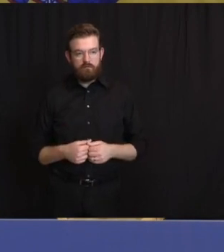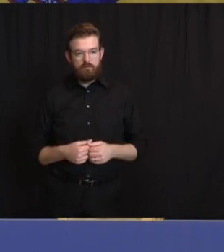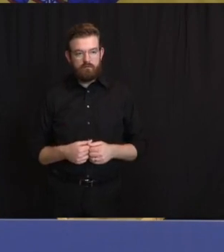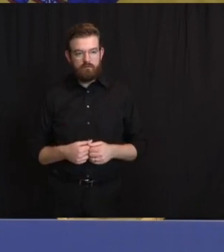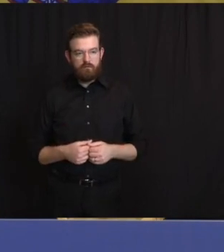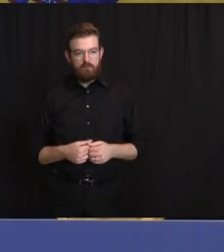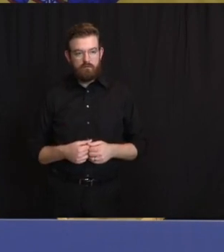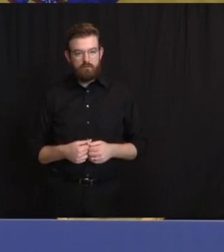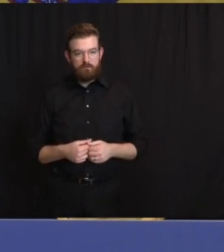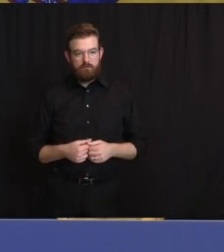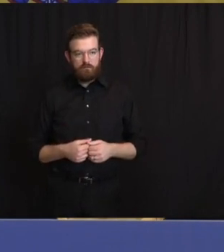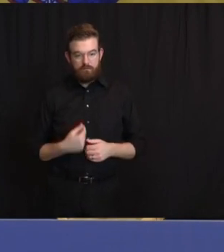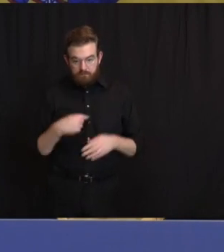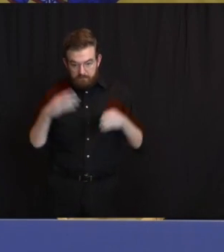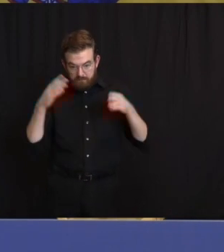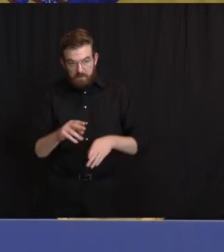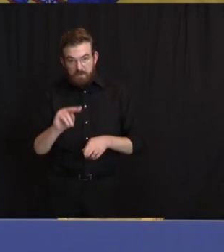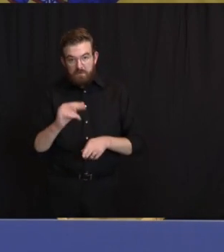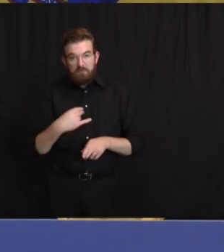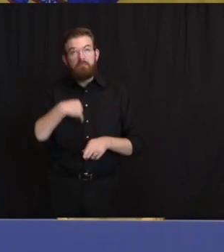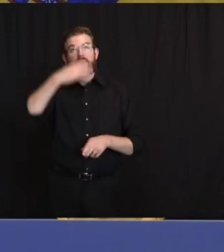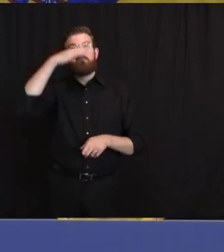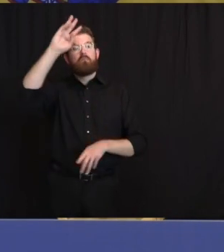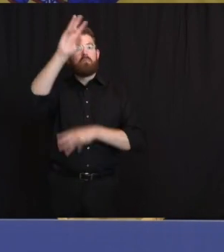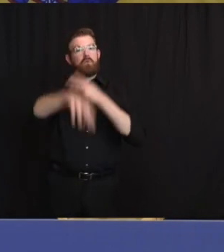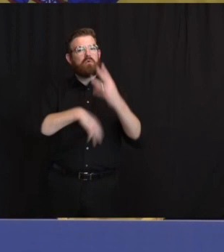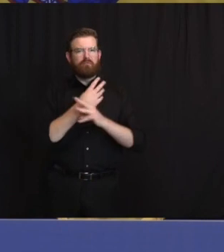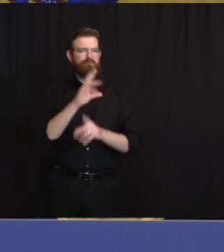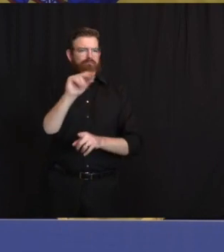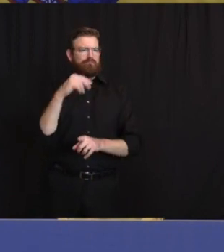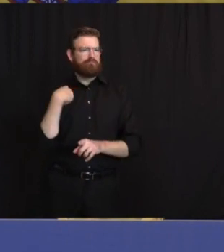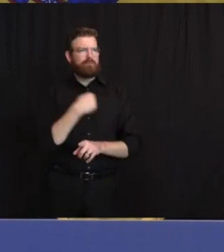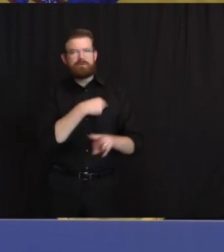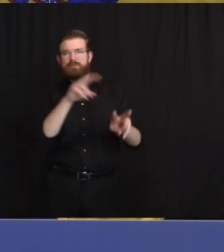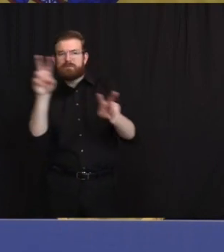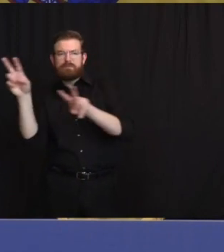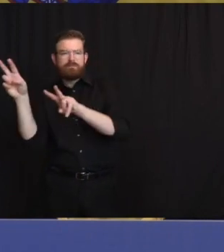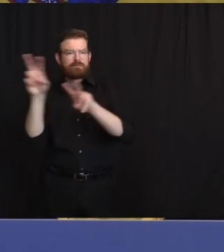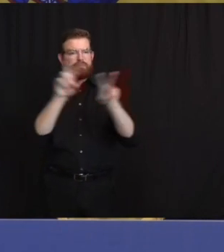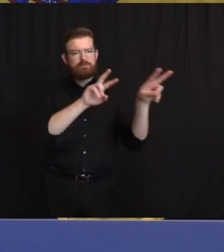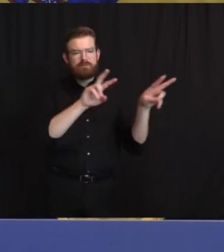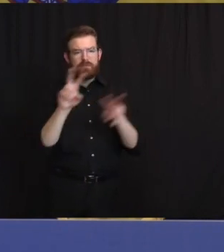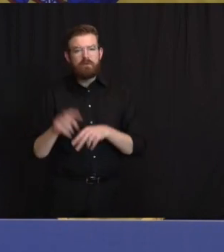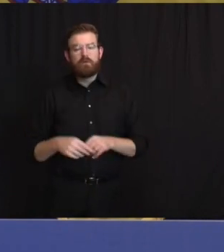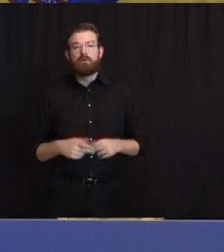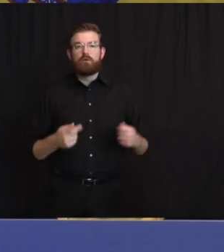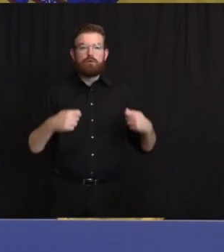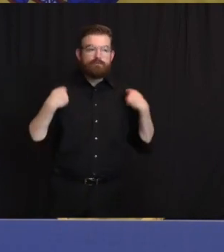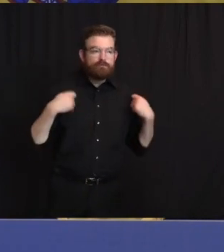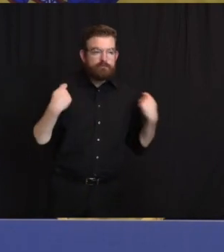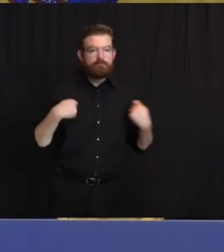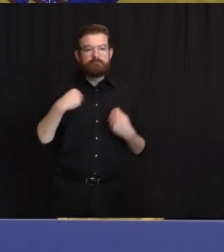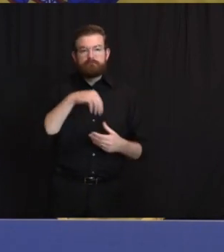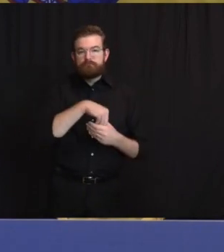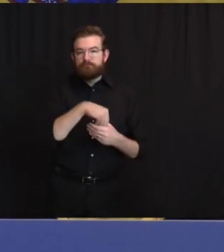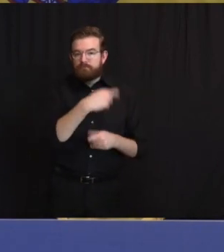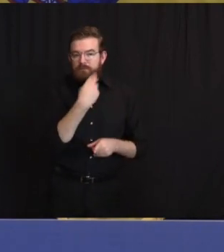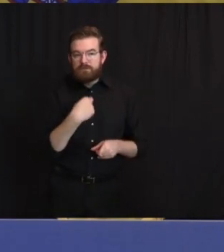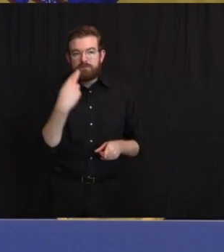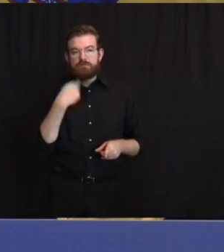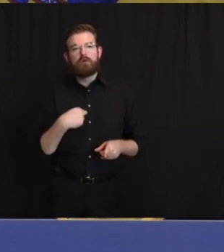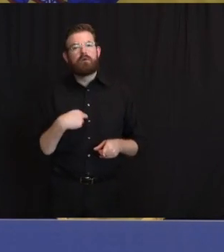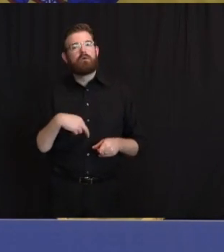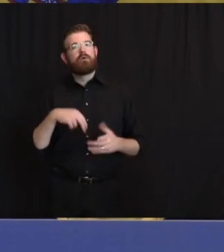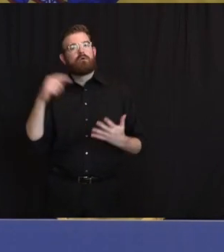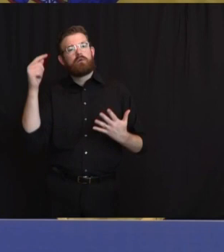I want to get to gyms. I want to get to indoor dining. I want to get to theaters. I know Judy, Pat, Tina, we all do. But we can't do it